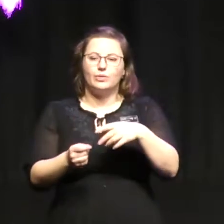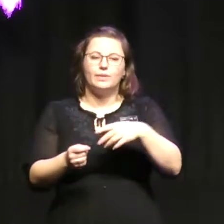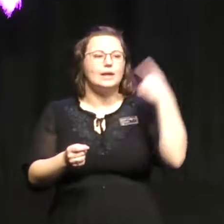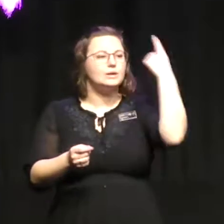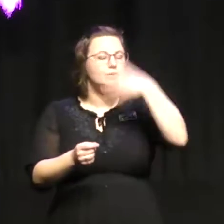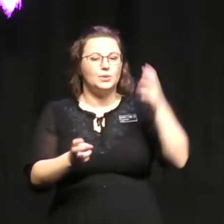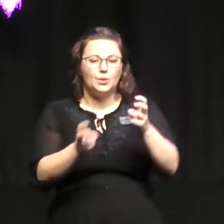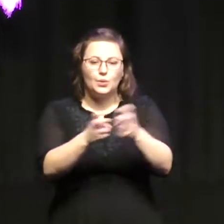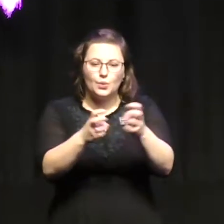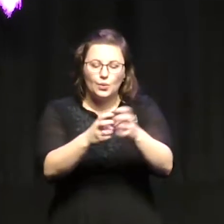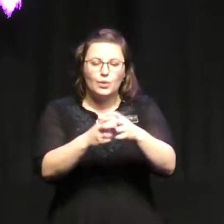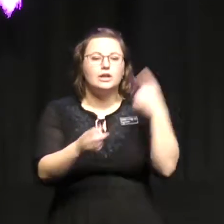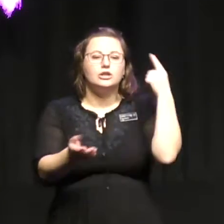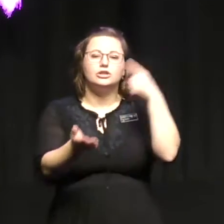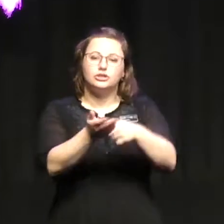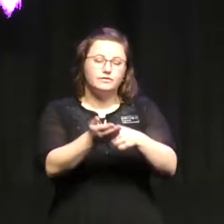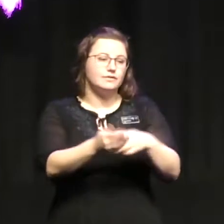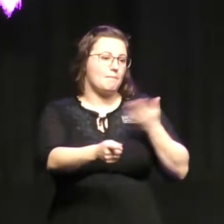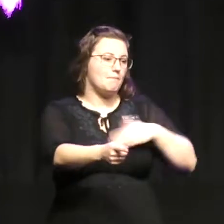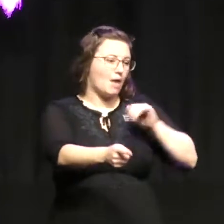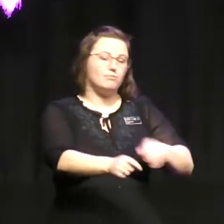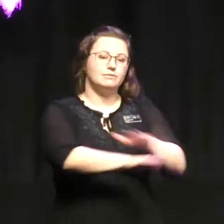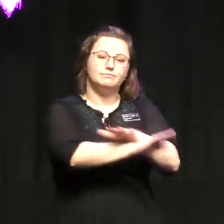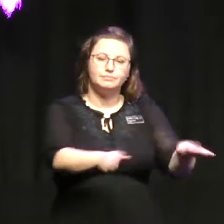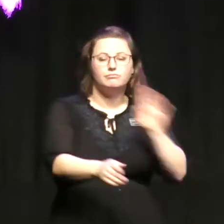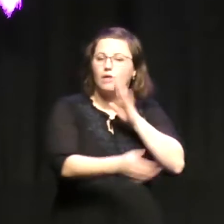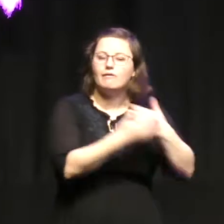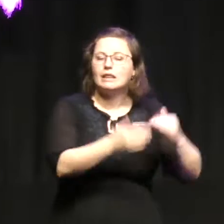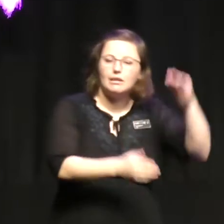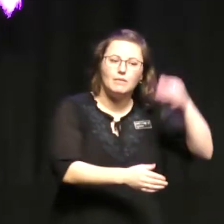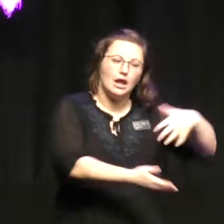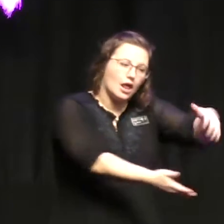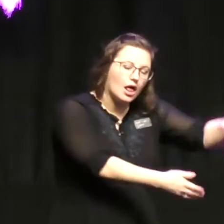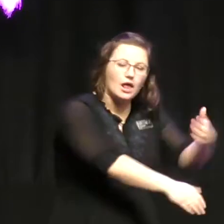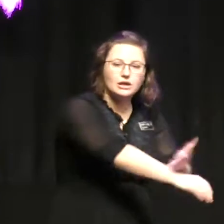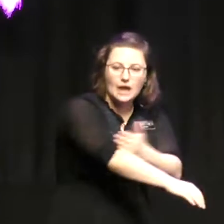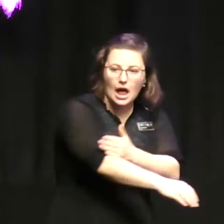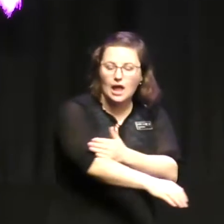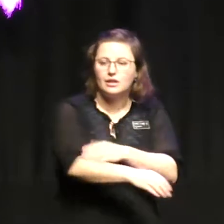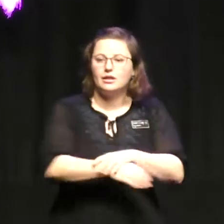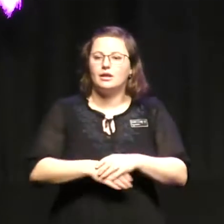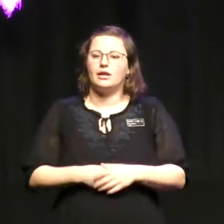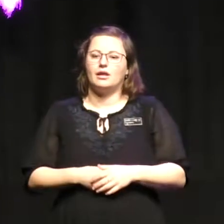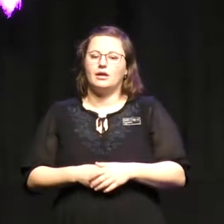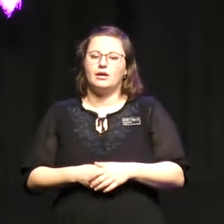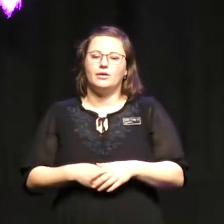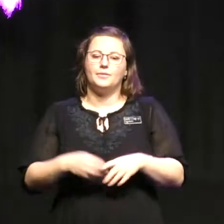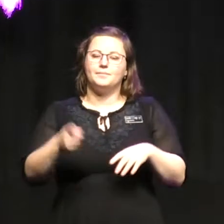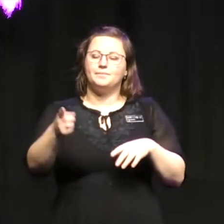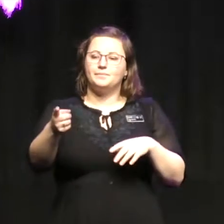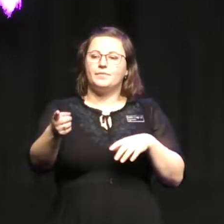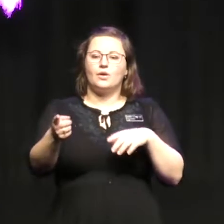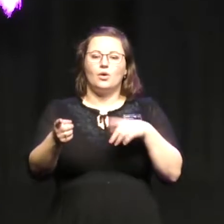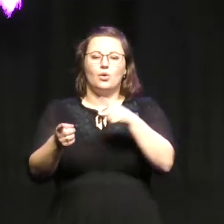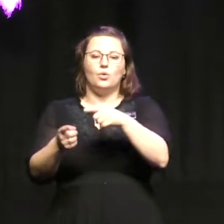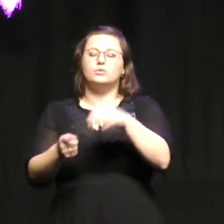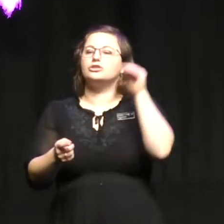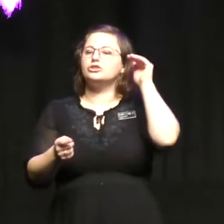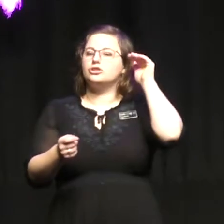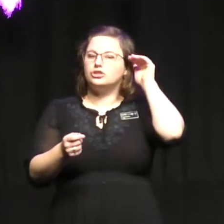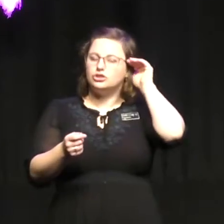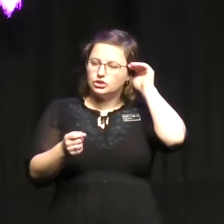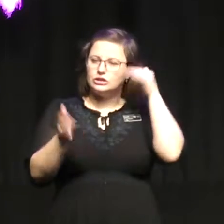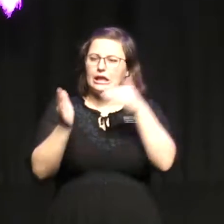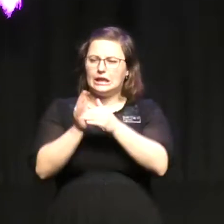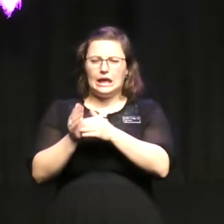from the drudgery of collecting wood. Talking to and listening to the life struggles